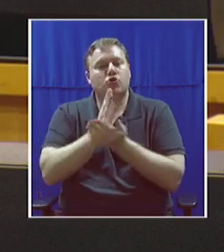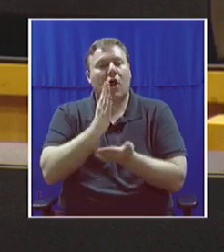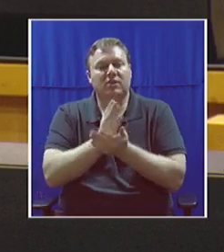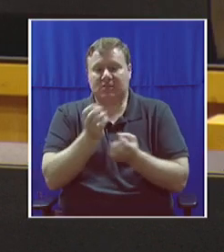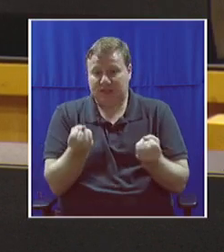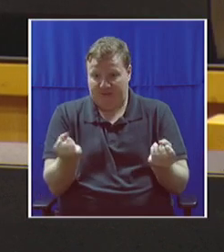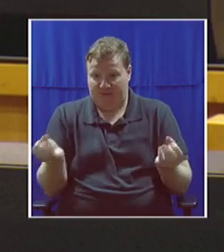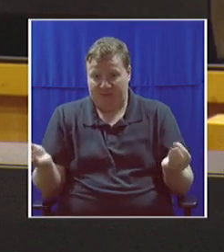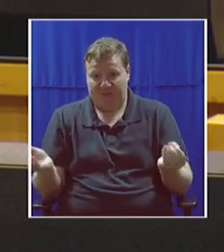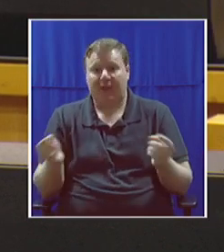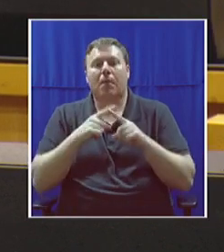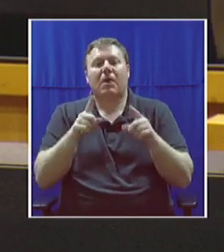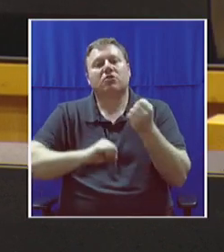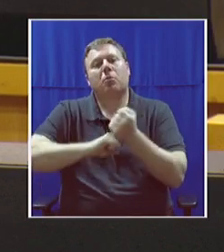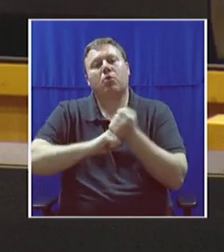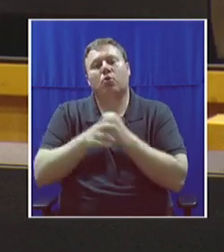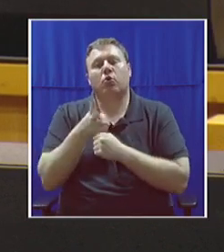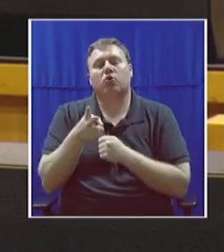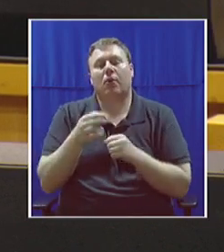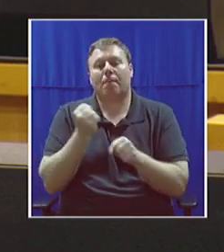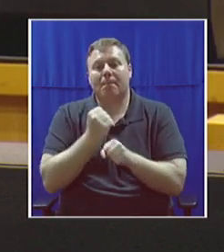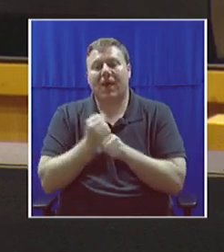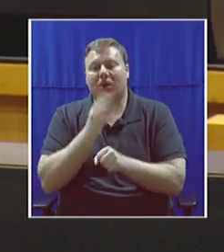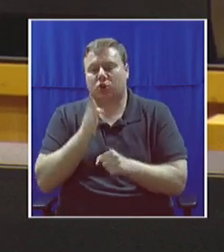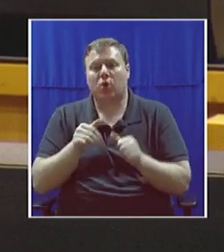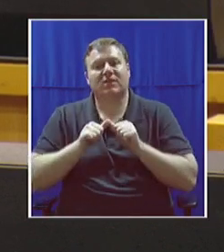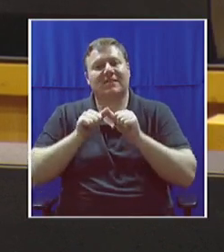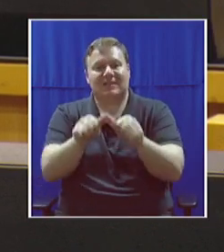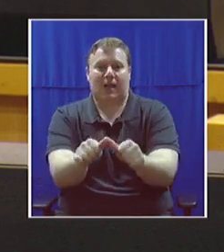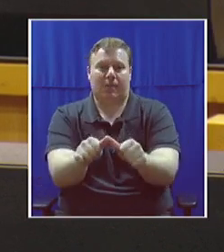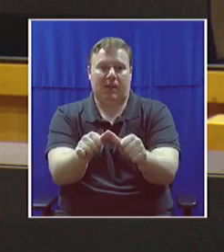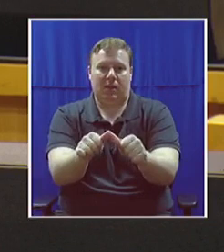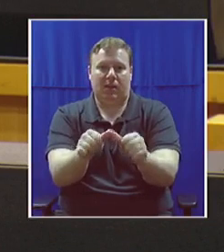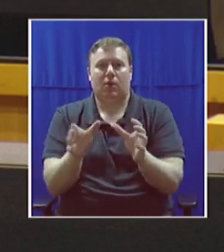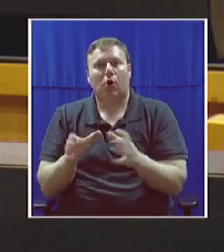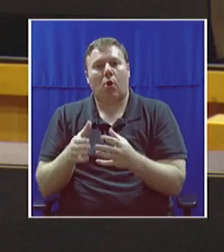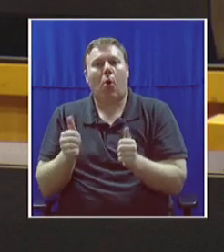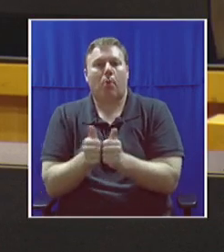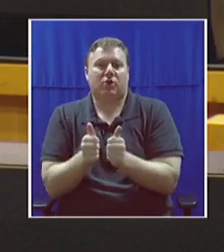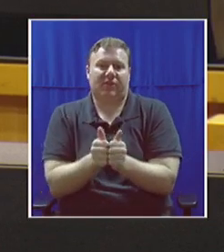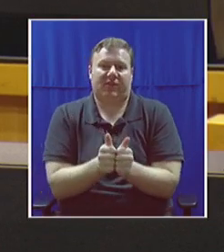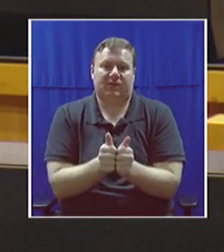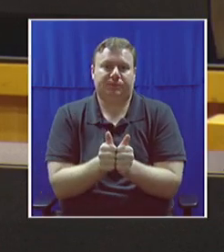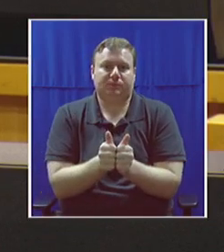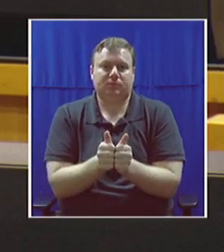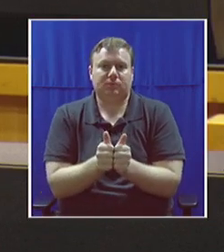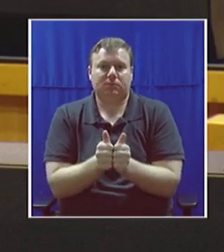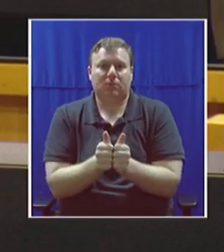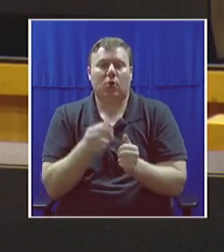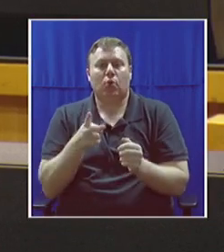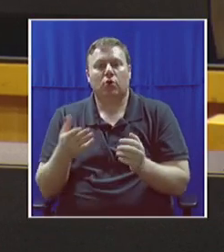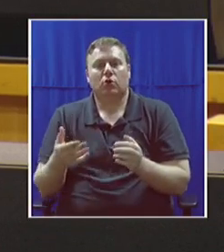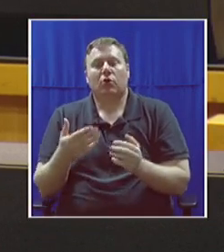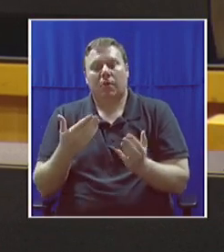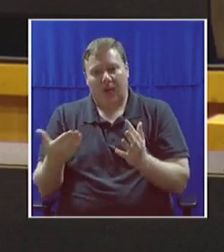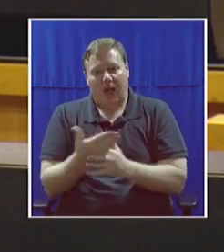support includes ensuring that the cooperatives are sustainable and looking for ways to improve the value chain and access to